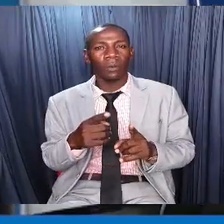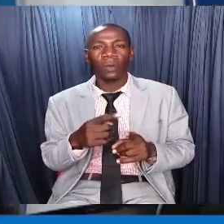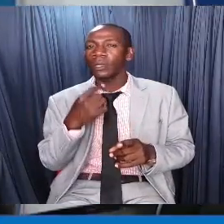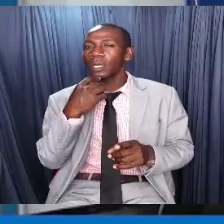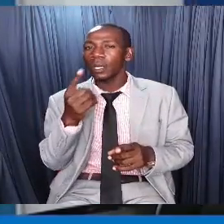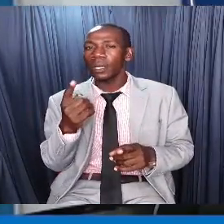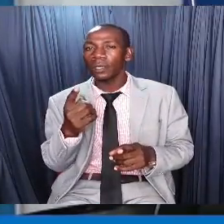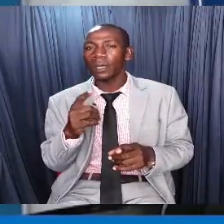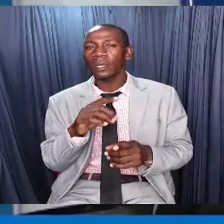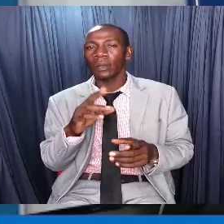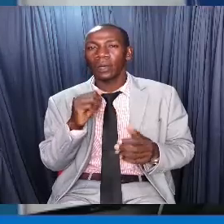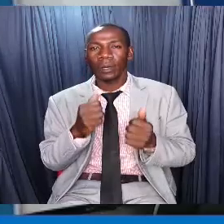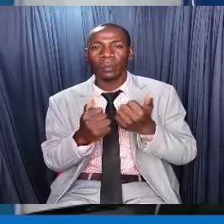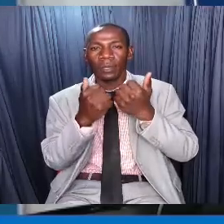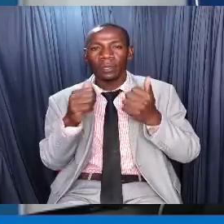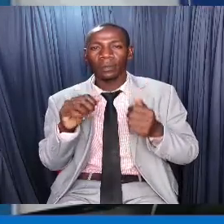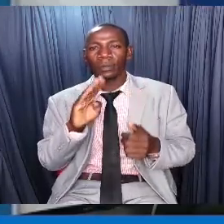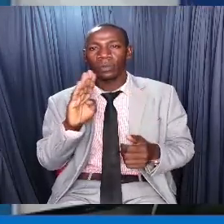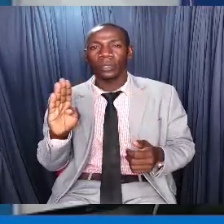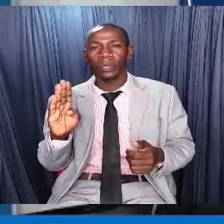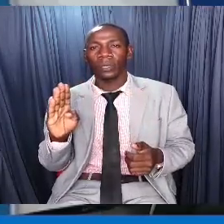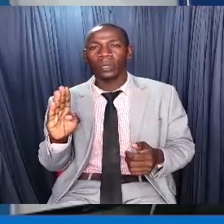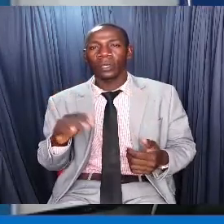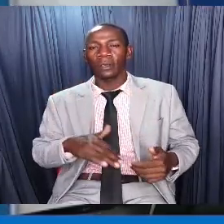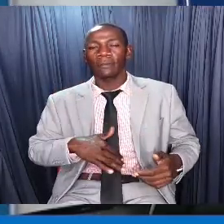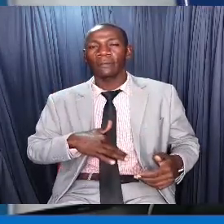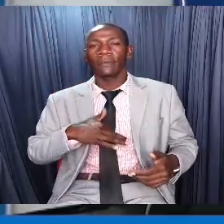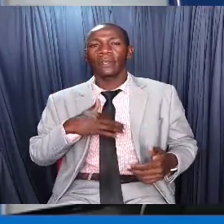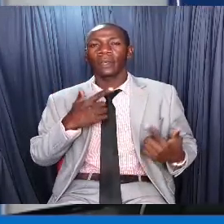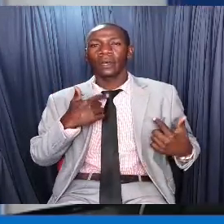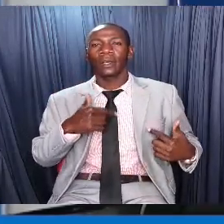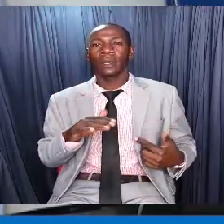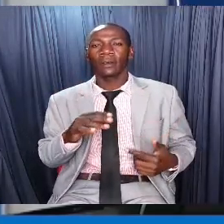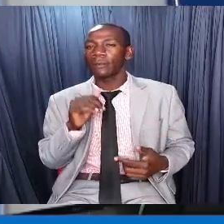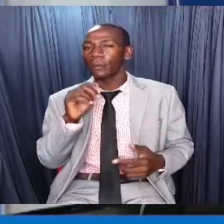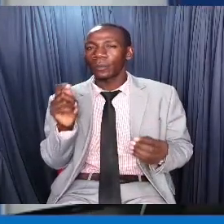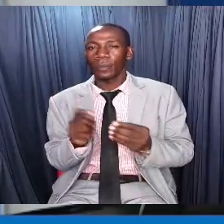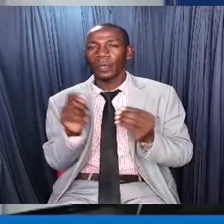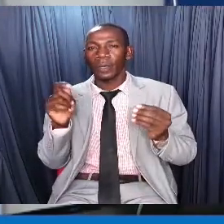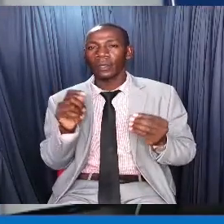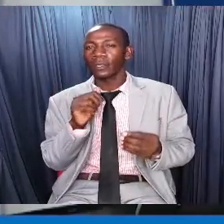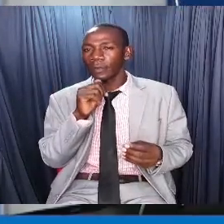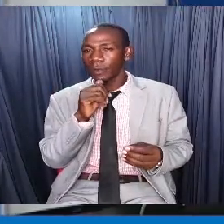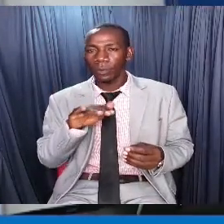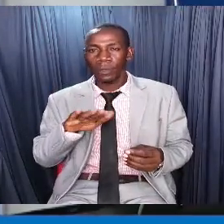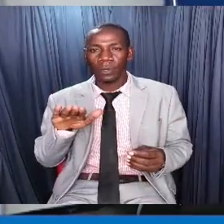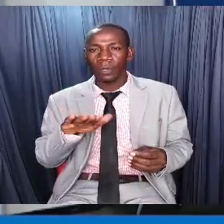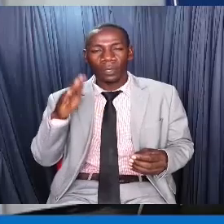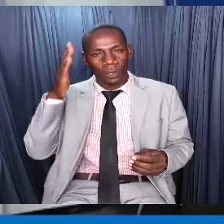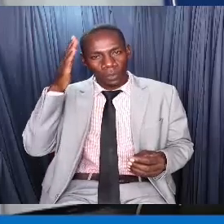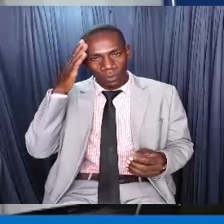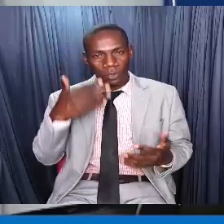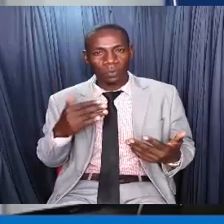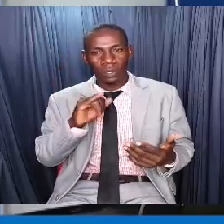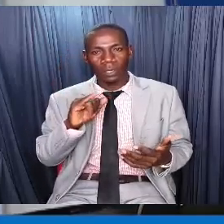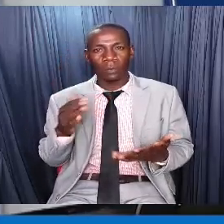Not everybody who utters then it happens to be. Akishikia tu moyo wake. When he feels his heart. Unaumia. He's suffering somewhere. Anajua kale kuna kitu hapo. He